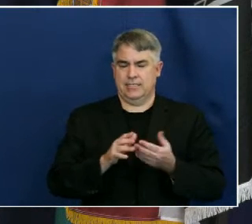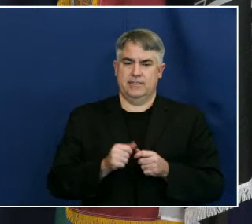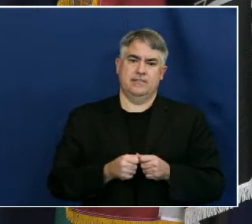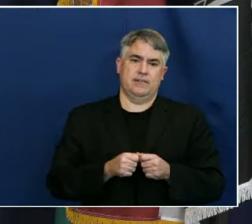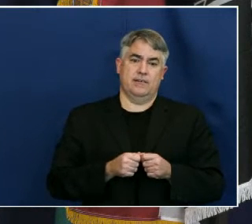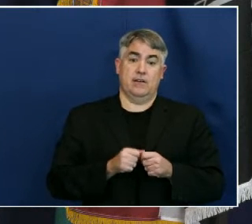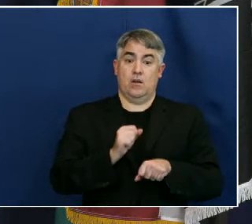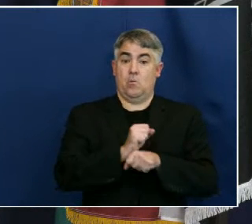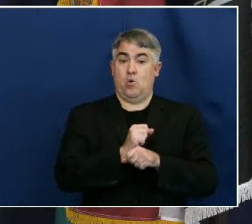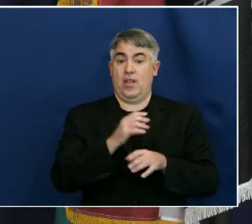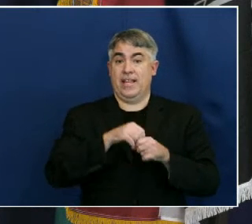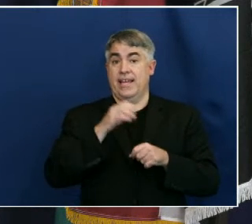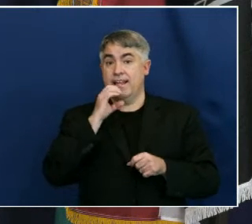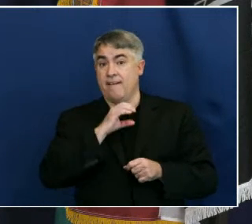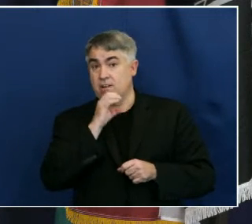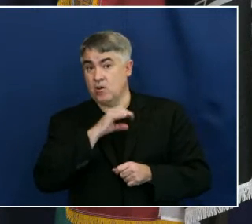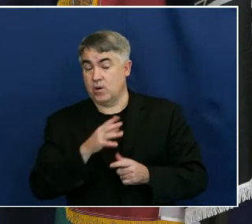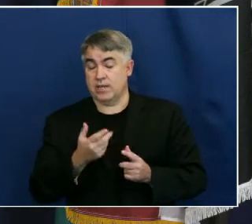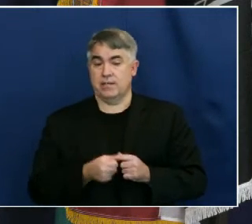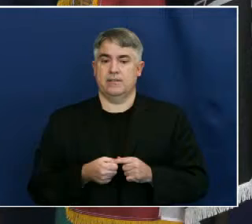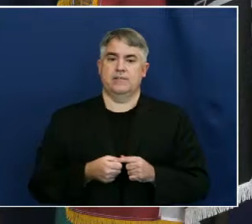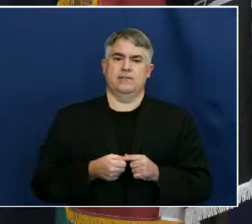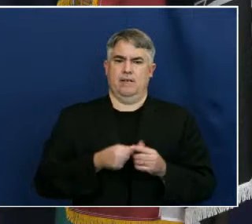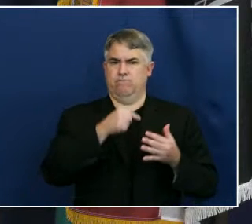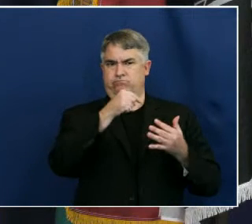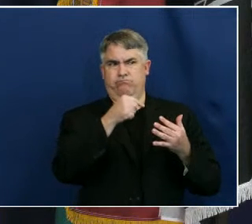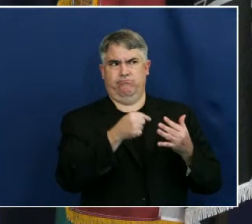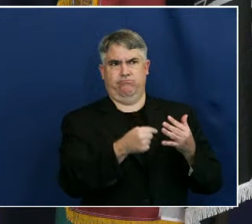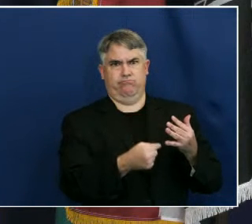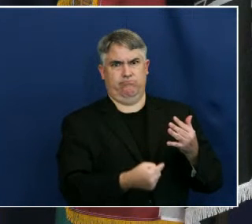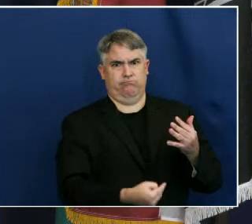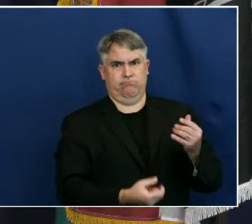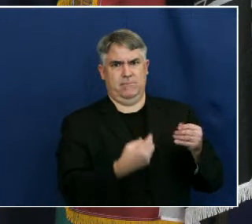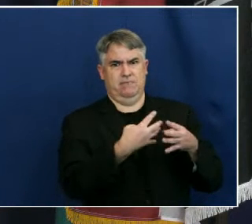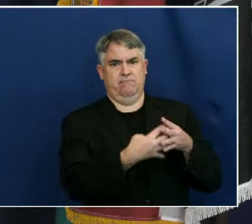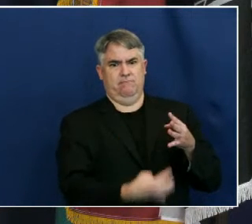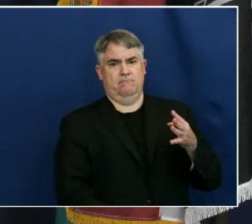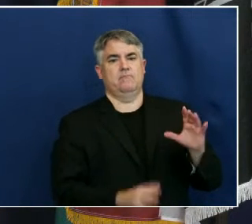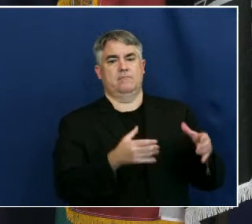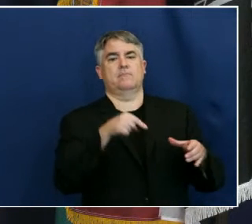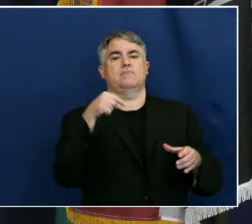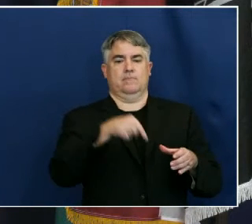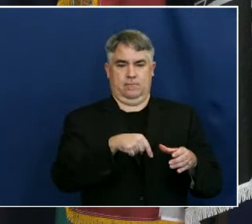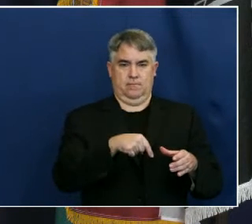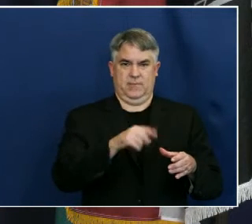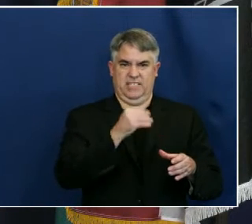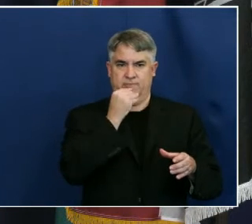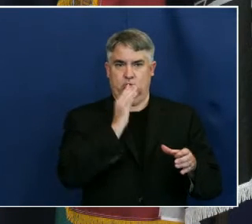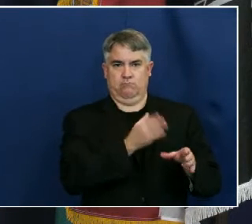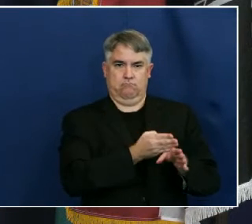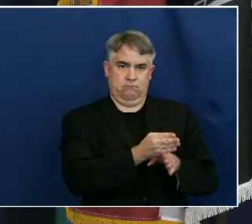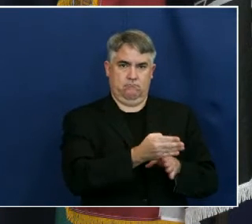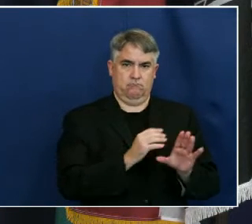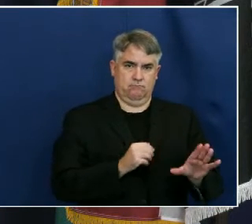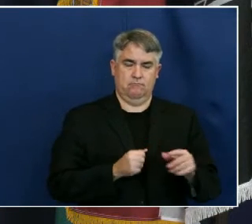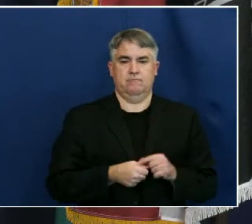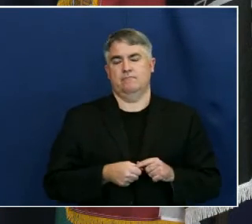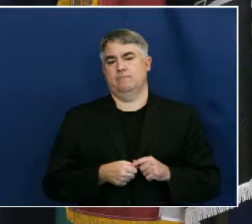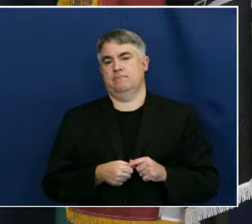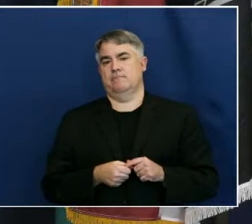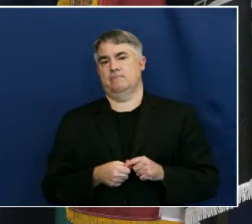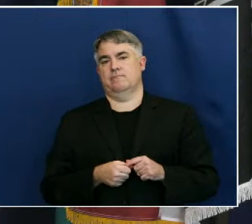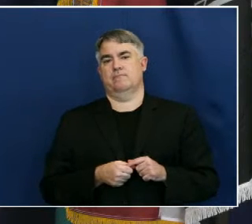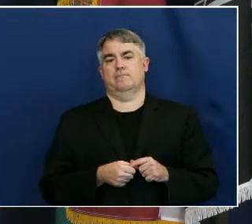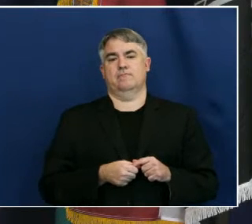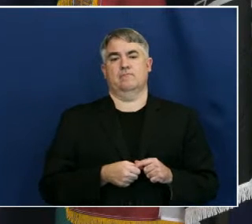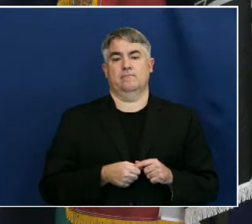in cafeterias. I mean, there is a whole sector of folks around food and agriculture and the food industry in general. And